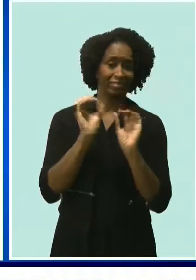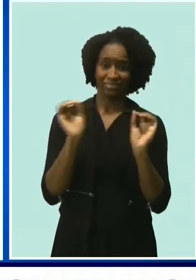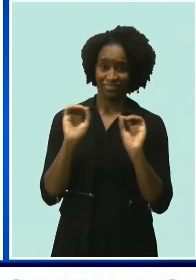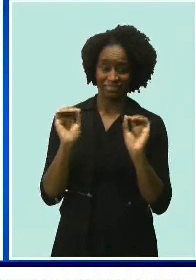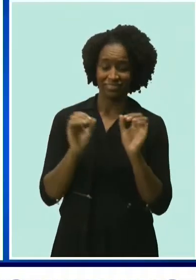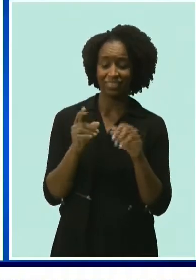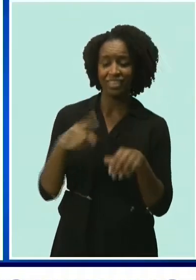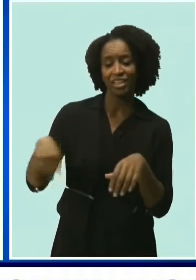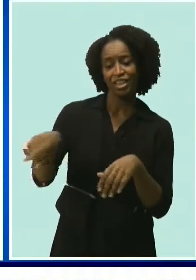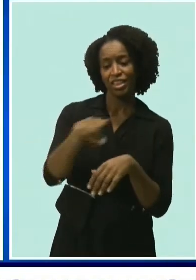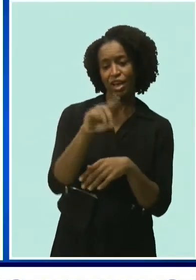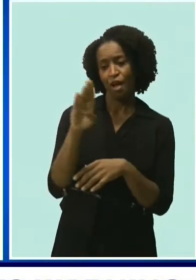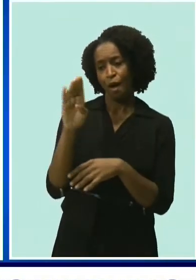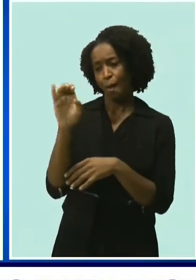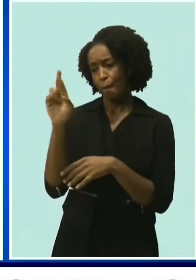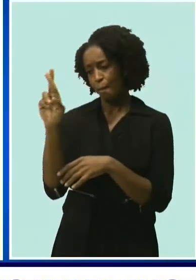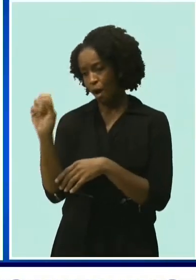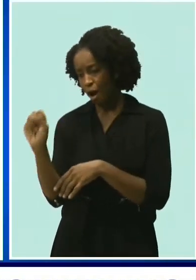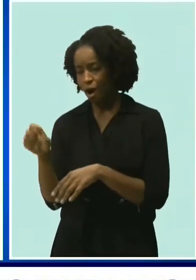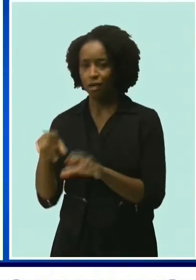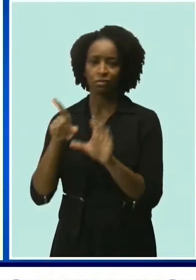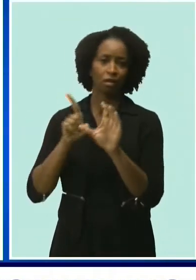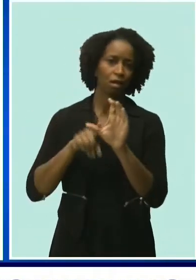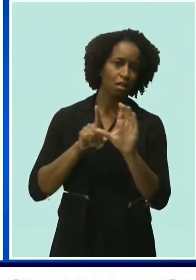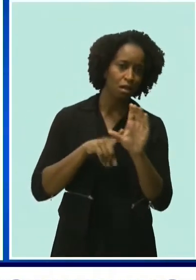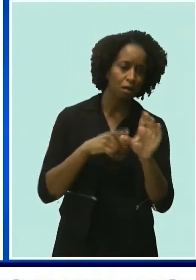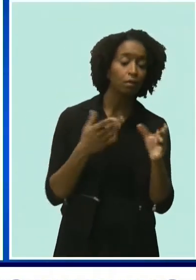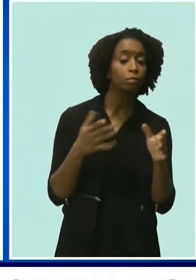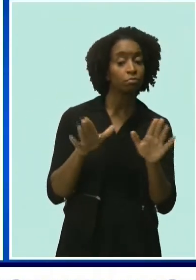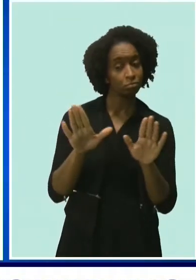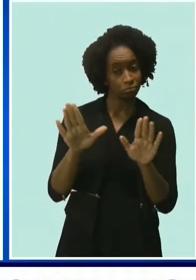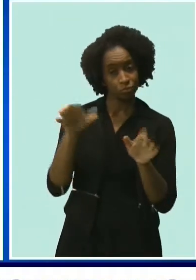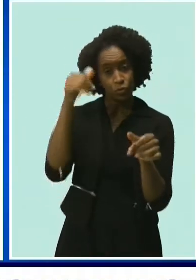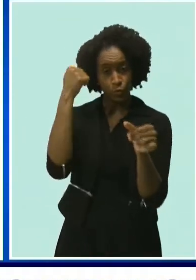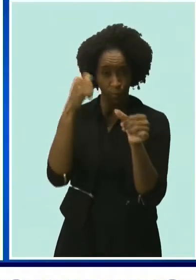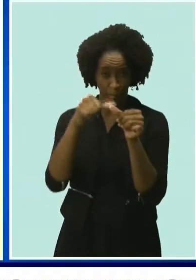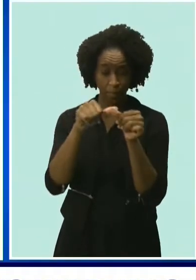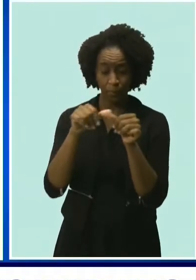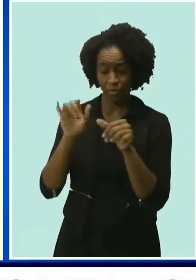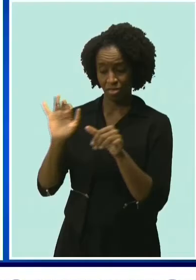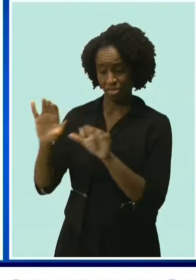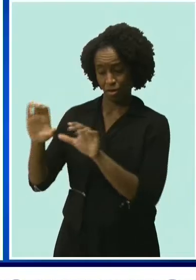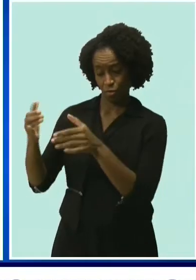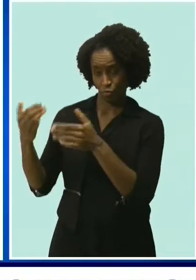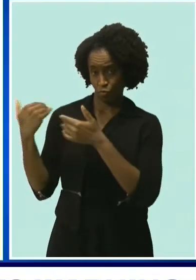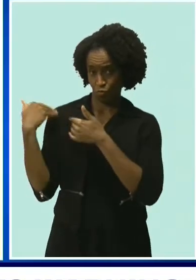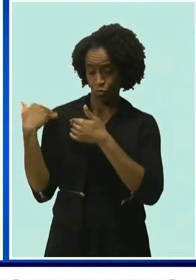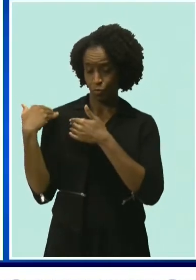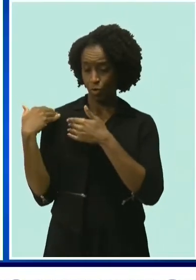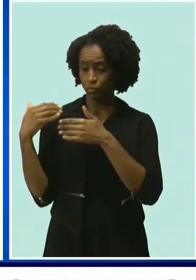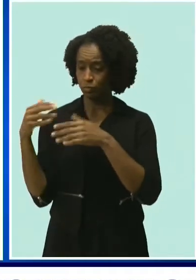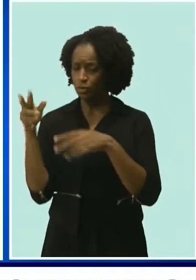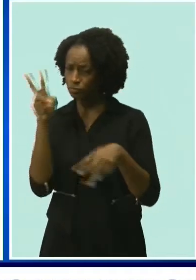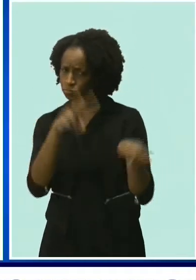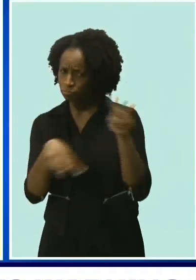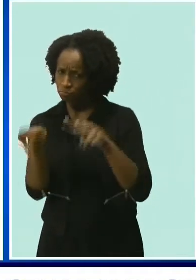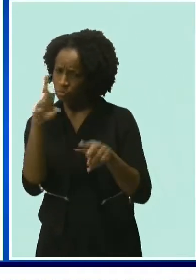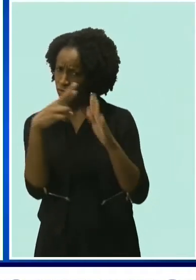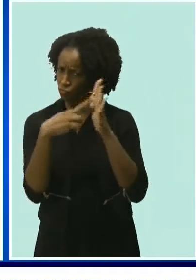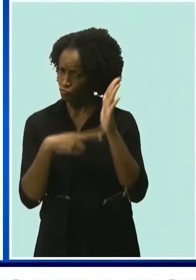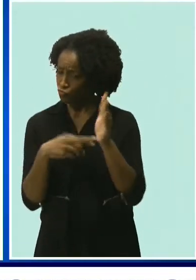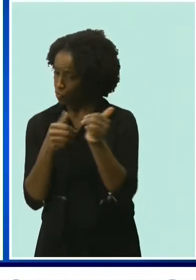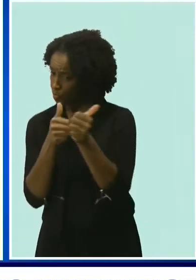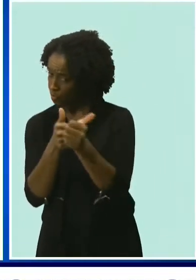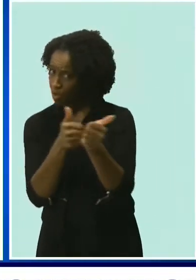etc. are reminded that the unit will be in the field conducting their monitoring and will be enforcing the law in relation